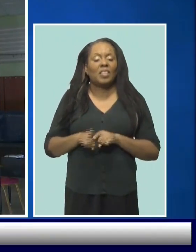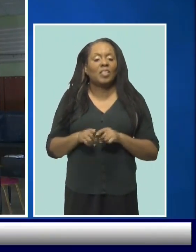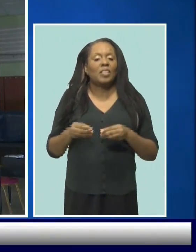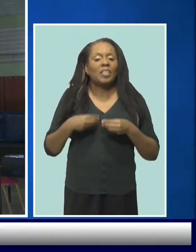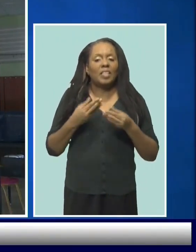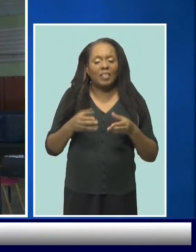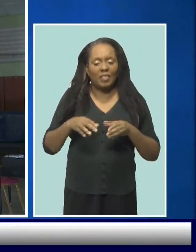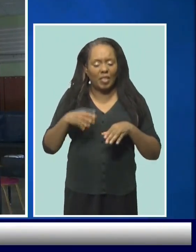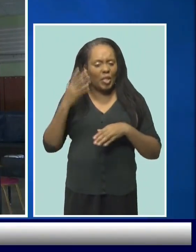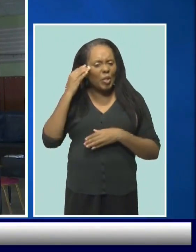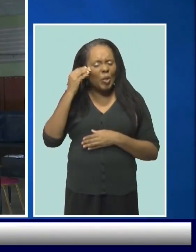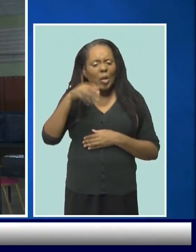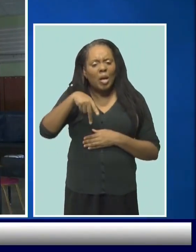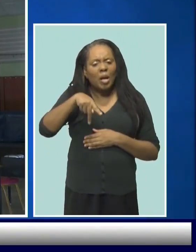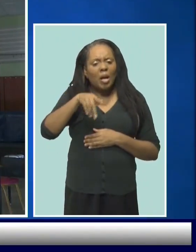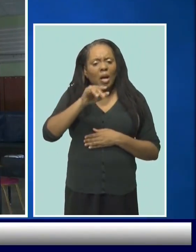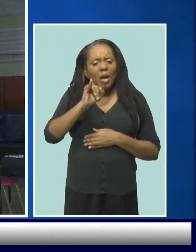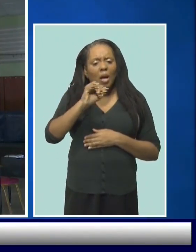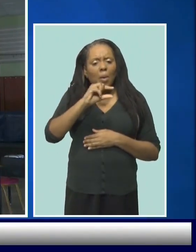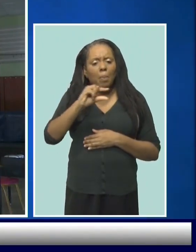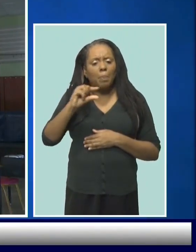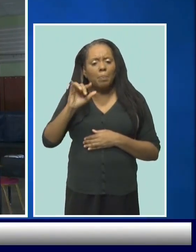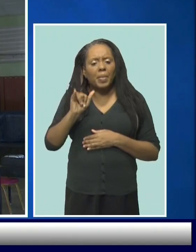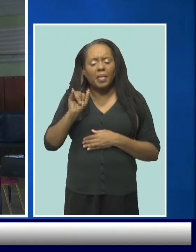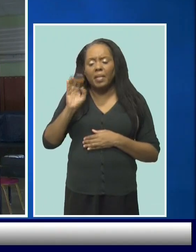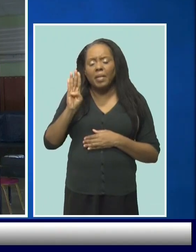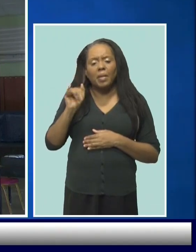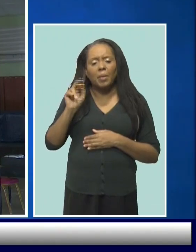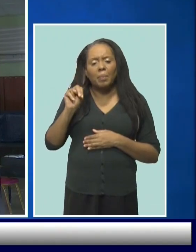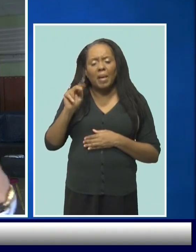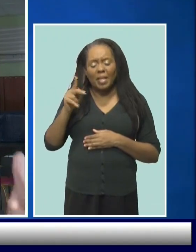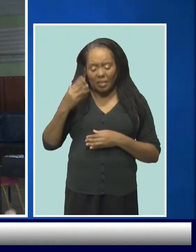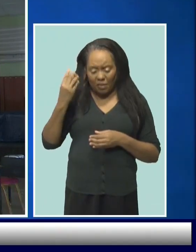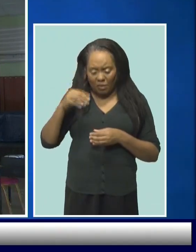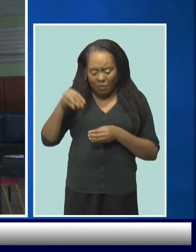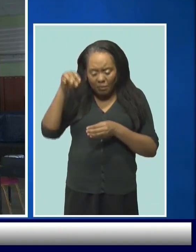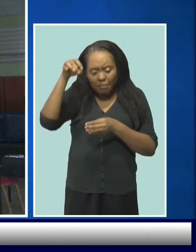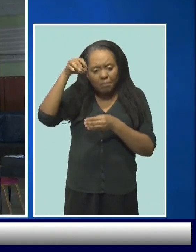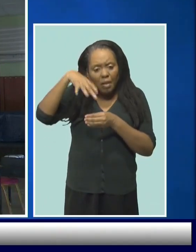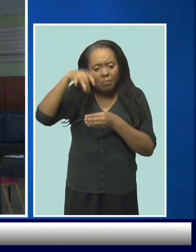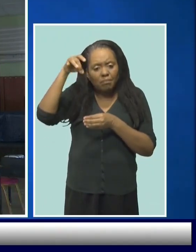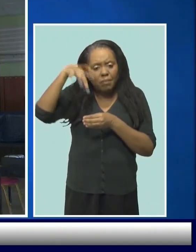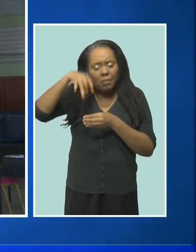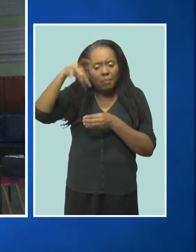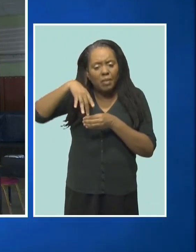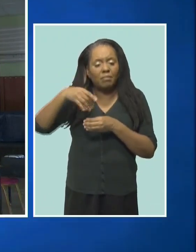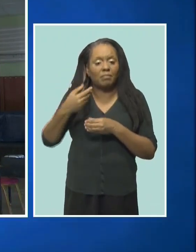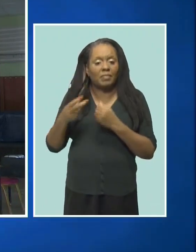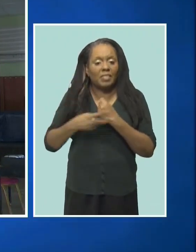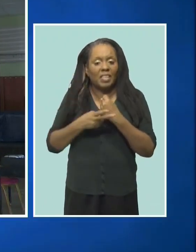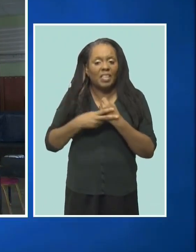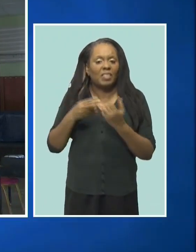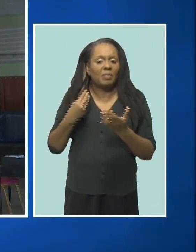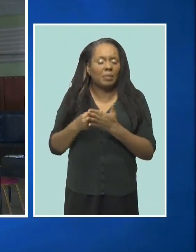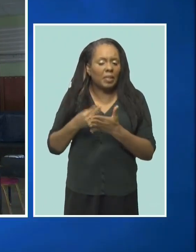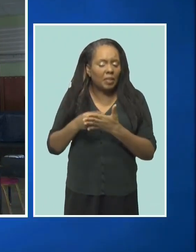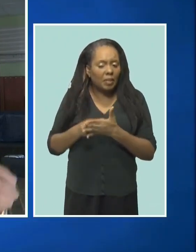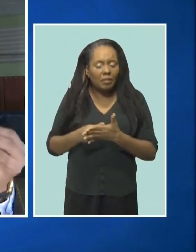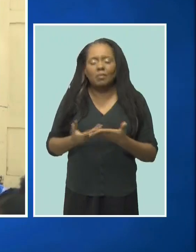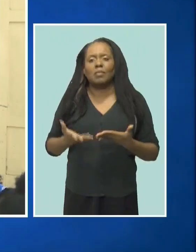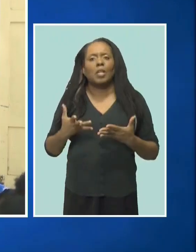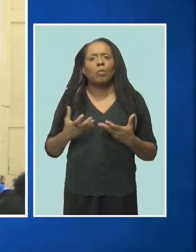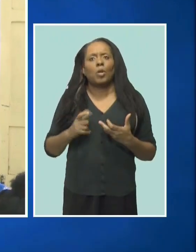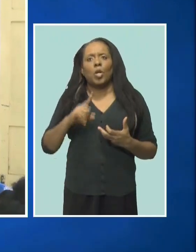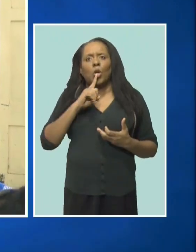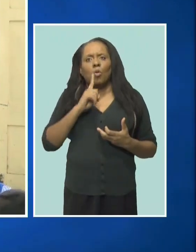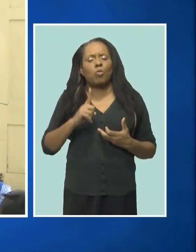well, compliments on us, so that they can start to save and we continue over there to build them up. And that's what we got to do. We got to